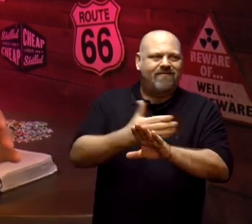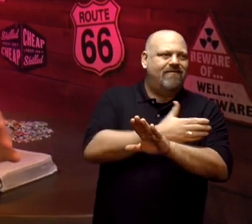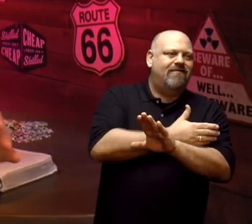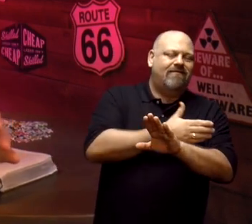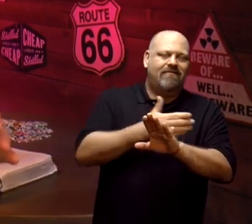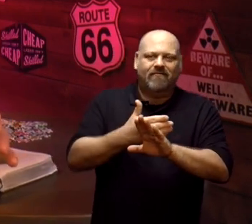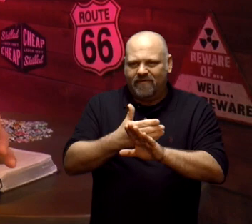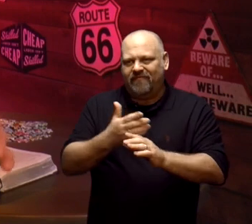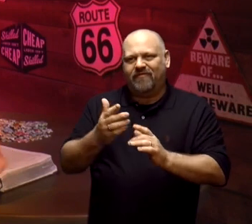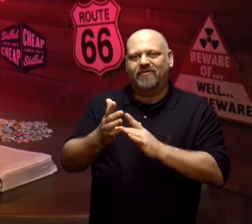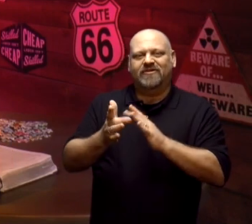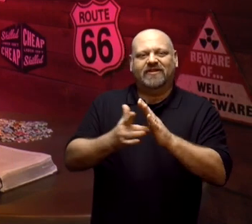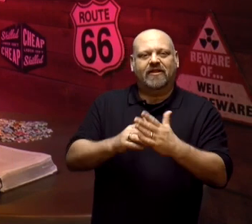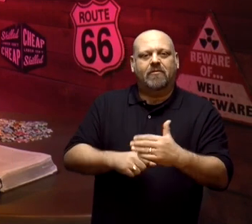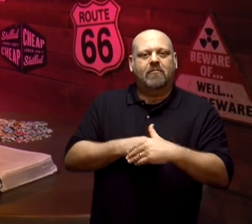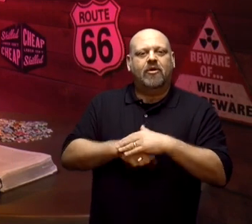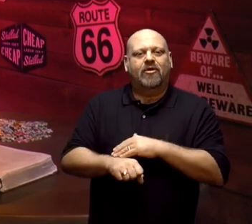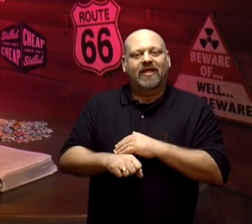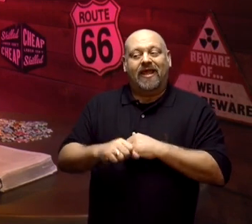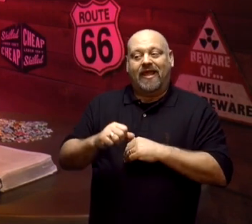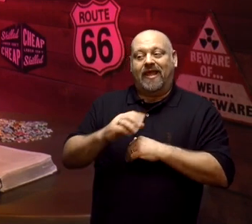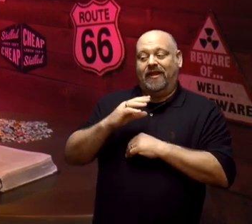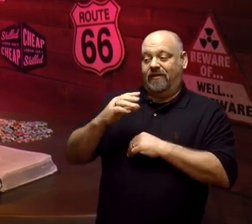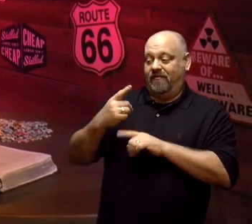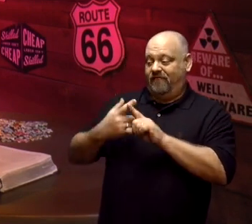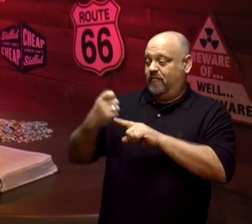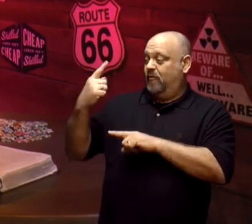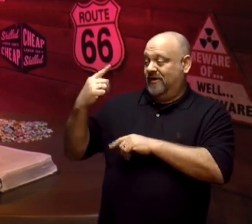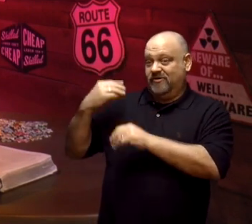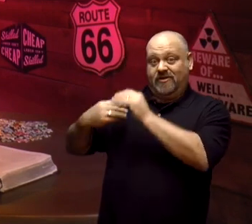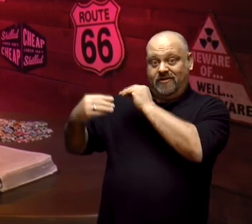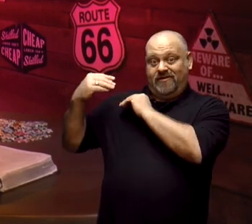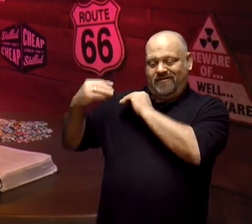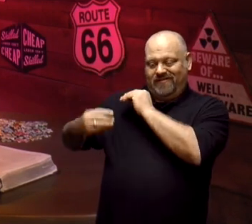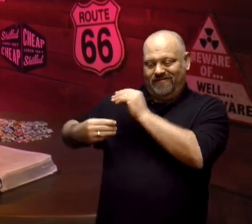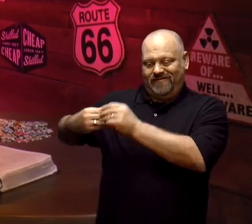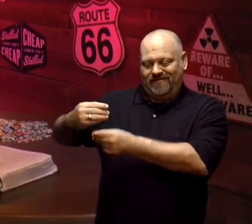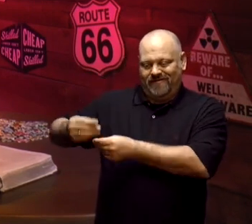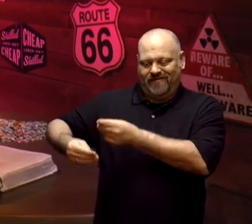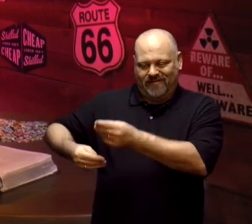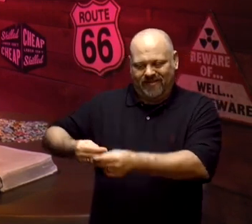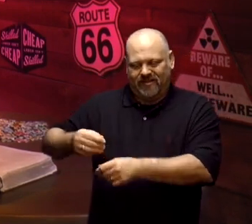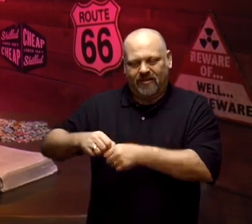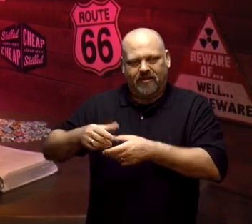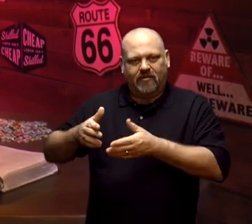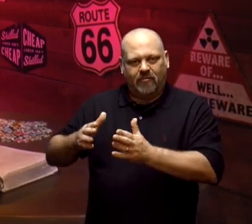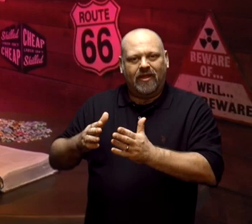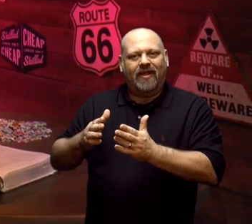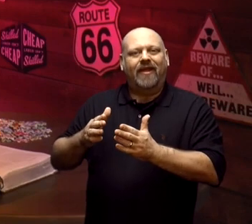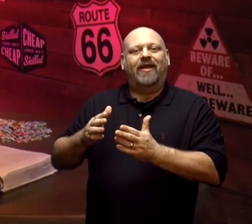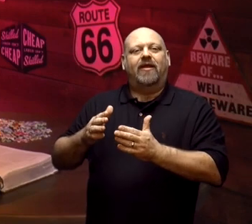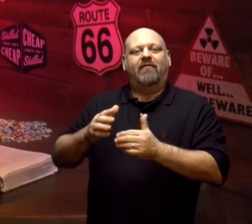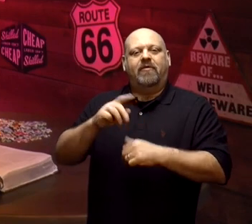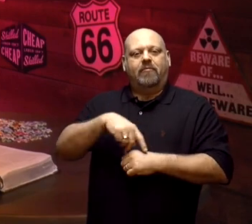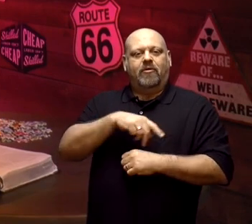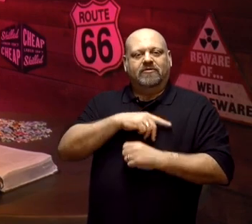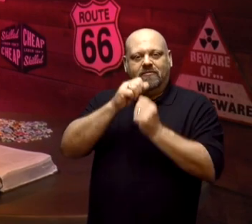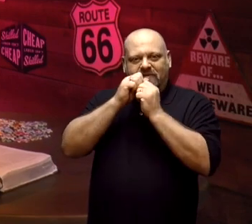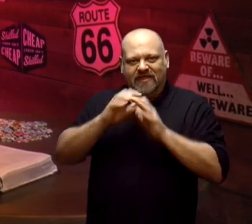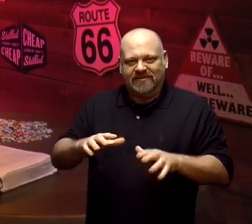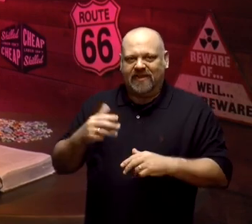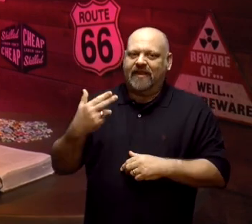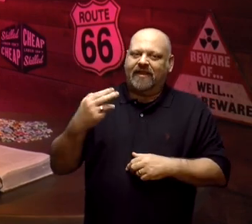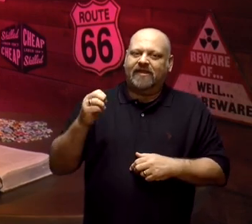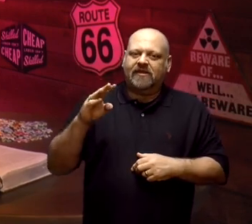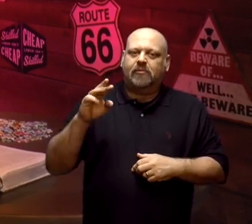birth of Jesus and is passed from one generation to the next in the form of personal blessings. In